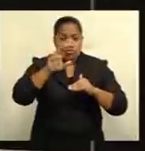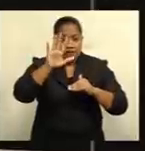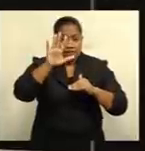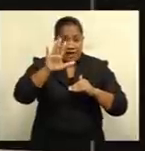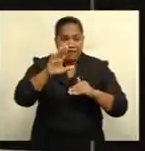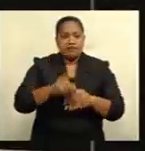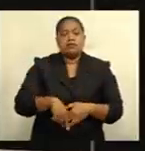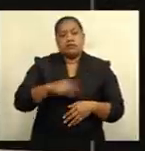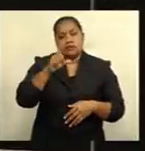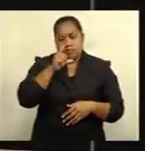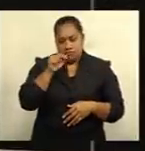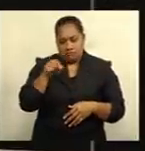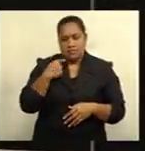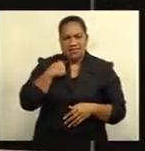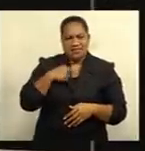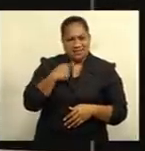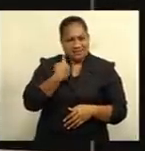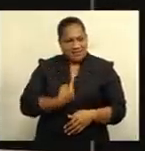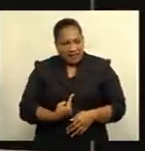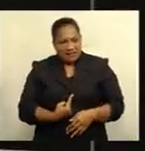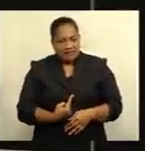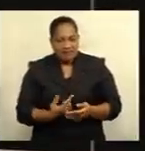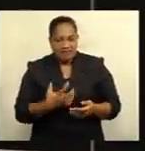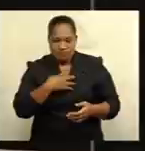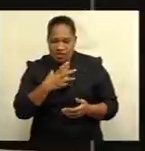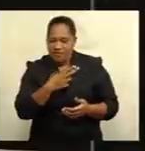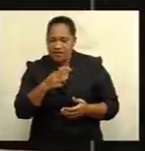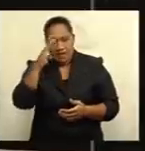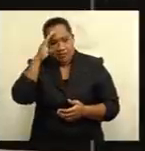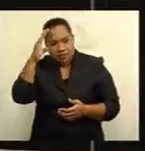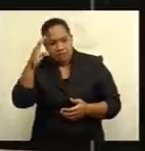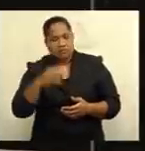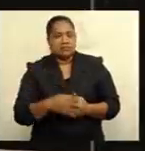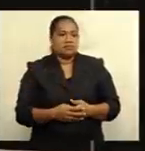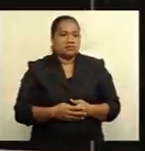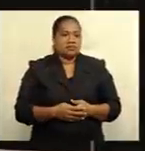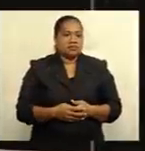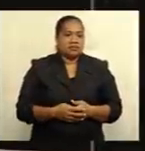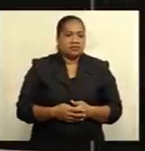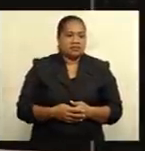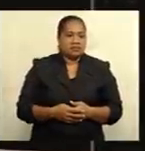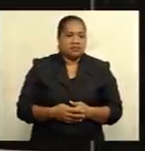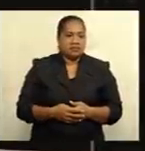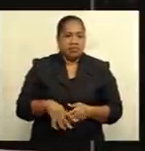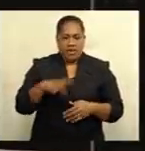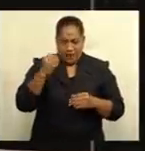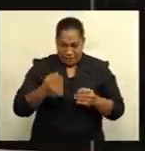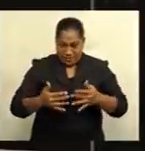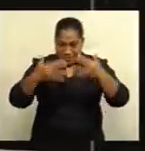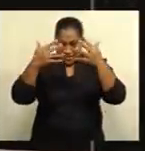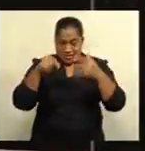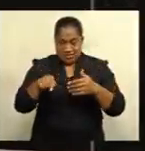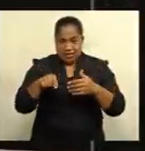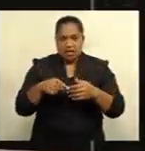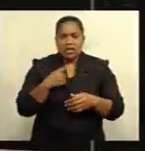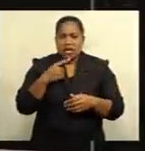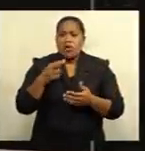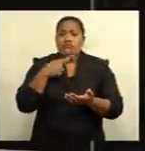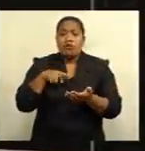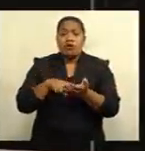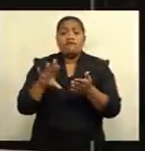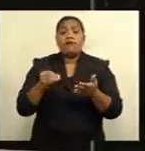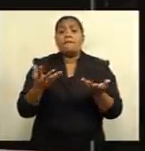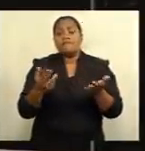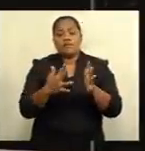than adults. The Ministry of Health's wellness statistics highlighted that geographically, the majority of cases are recorded from the Western and